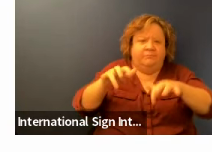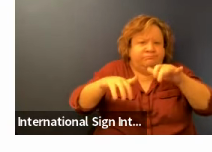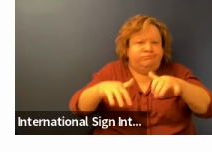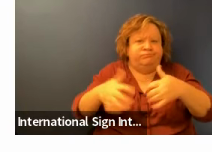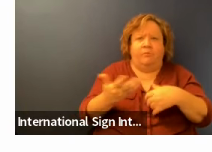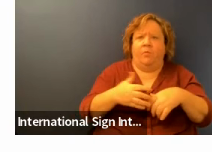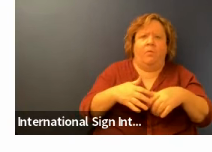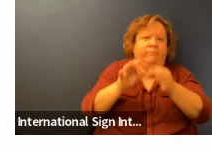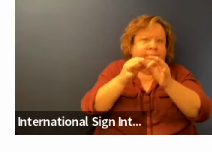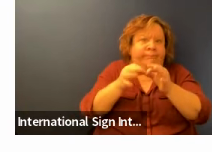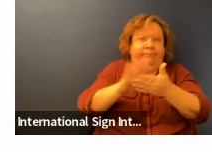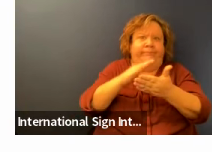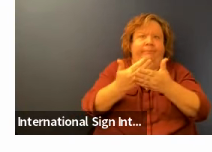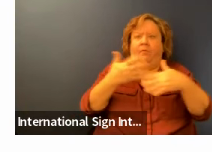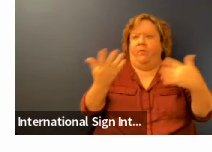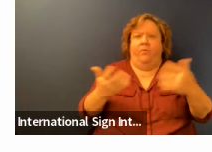Next, please.